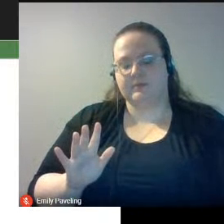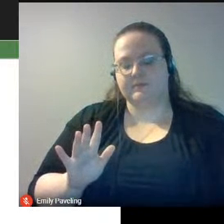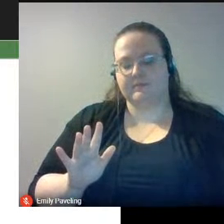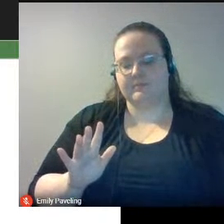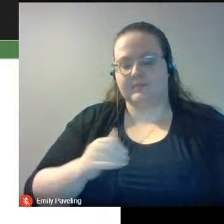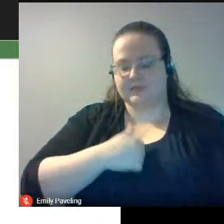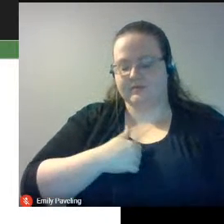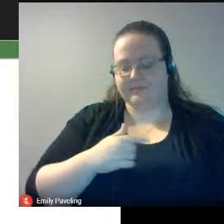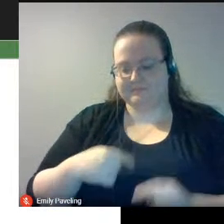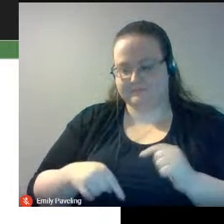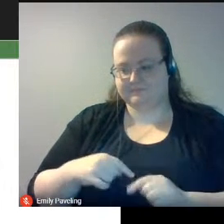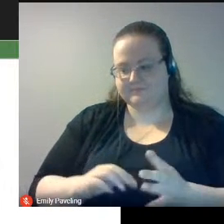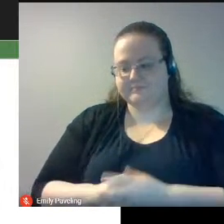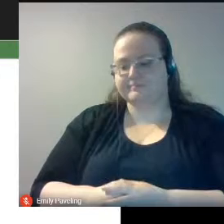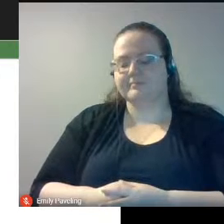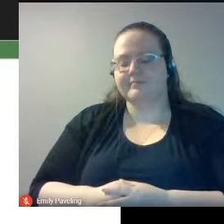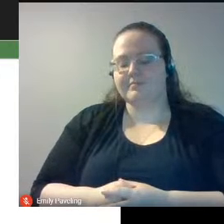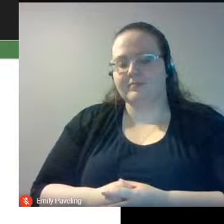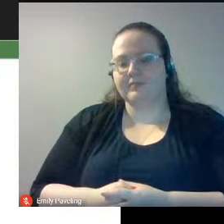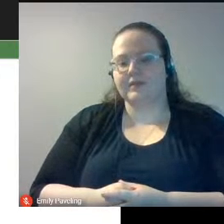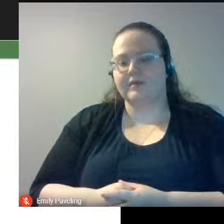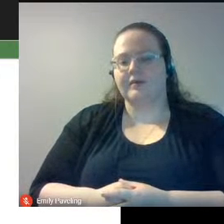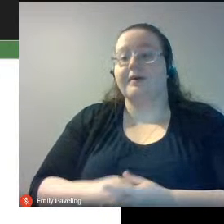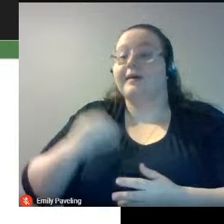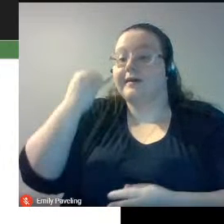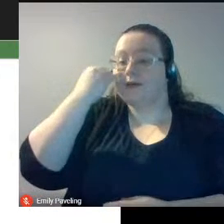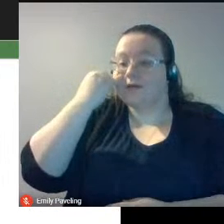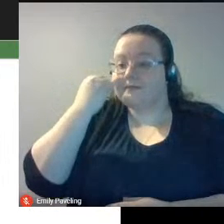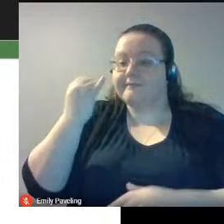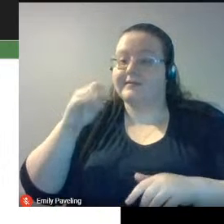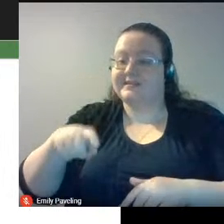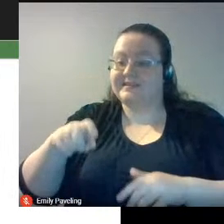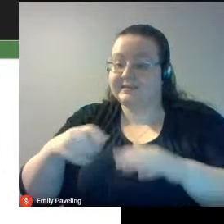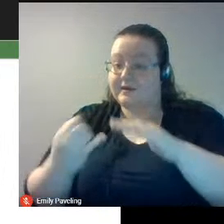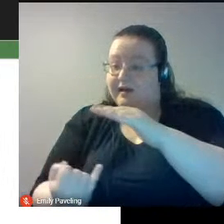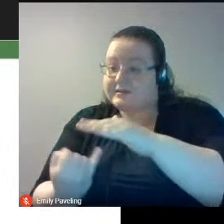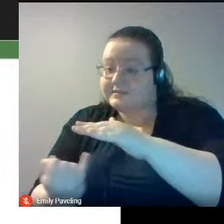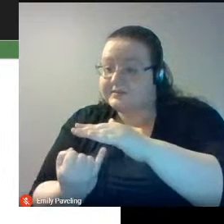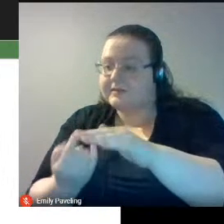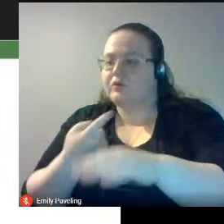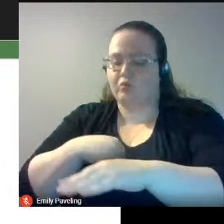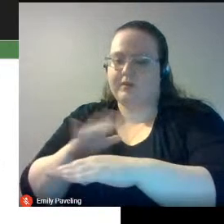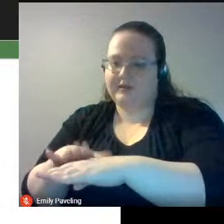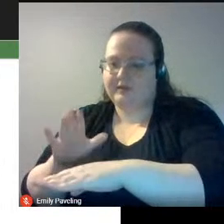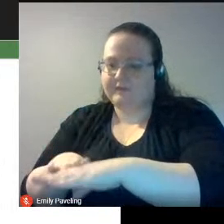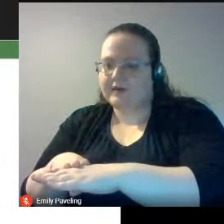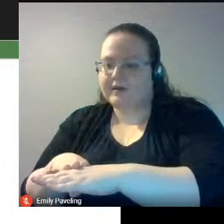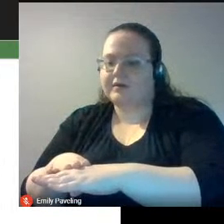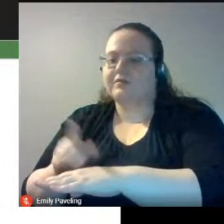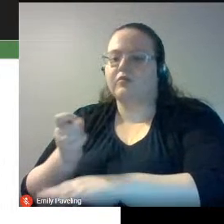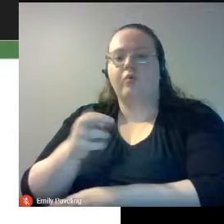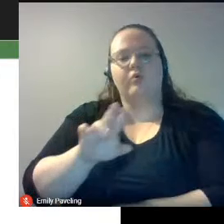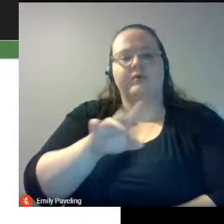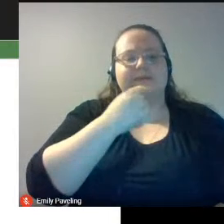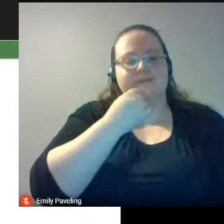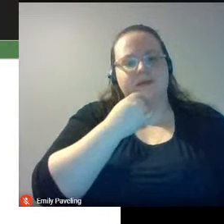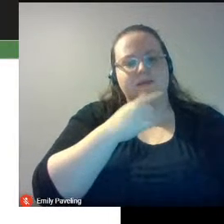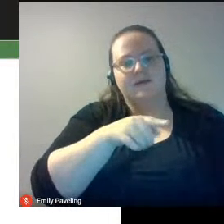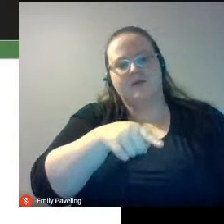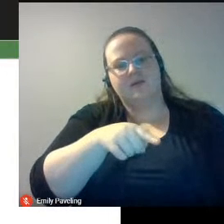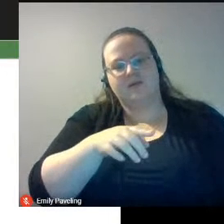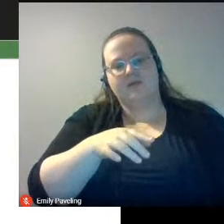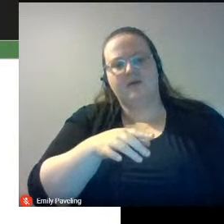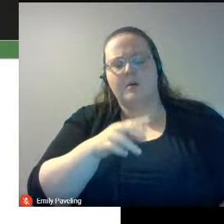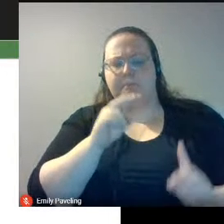we will also provide direction on who needs to be self-isolated versus those that can continue attending school